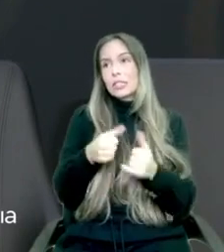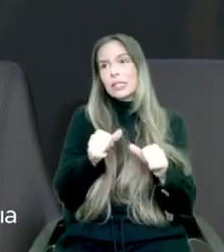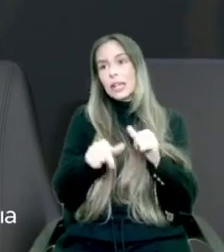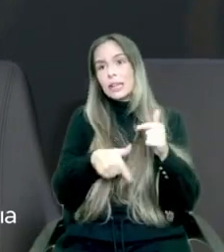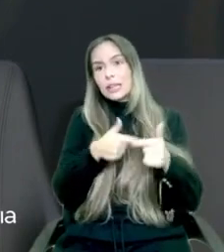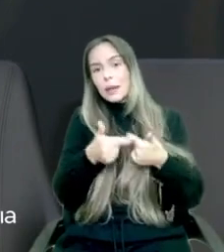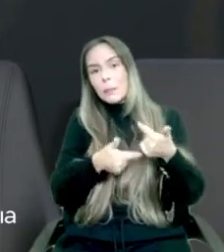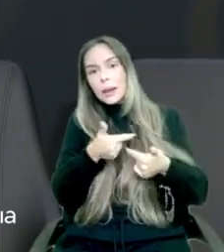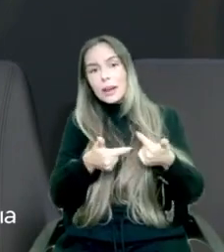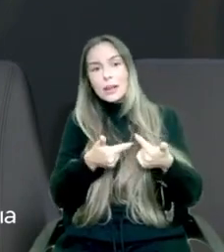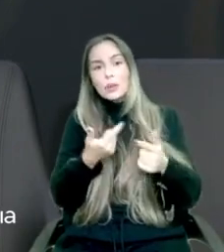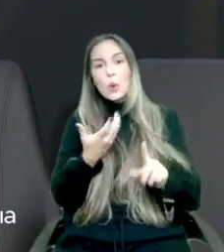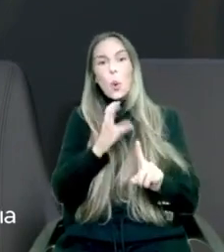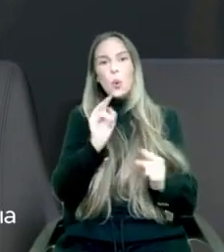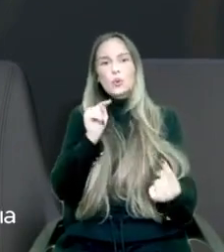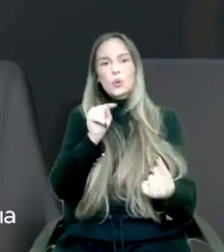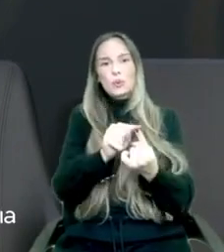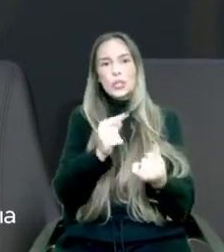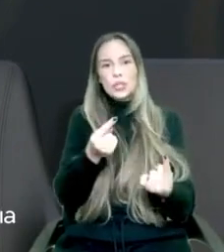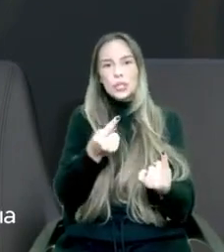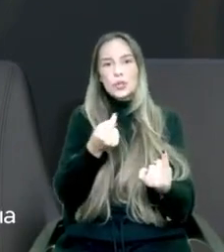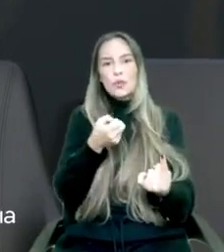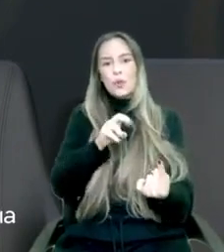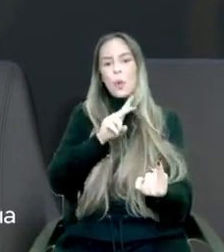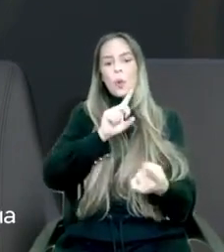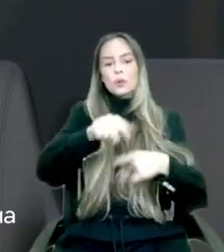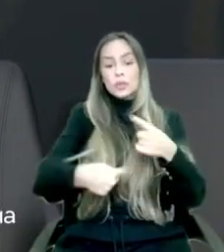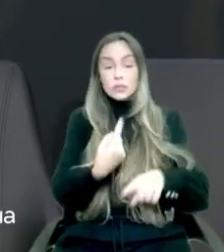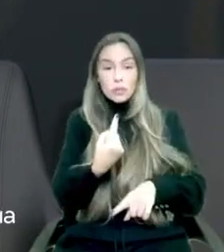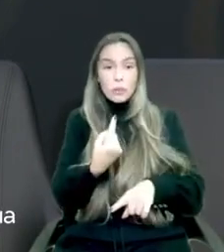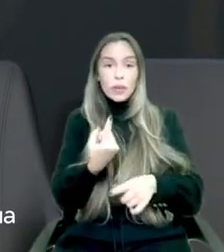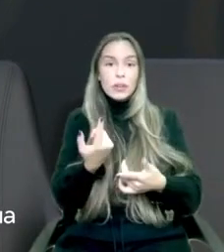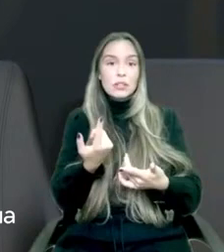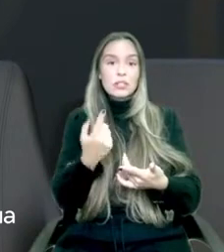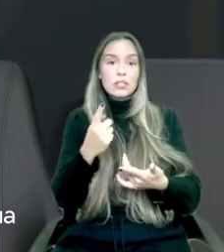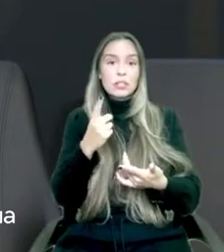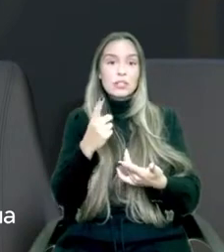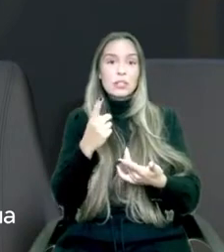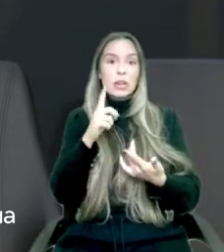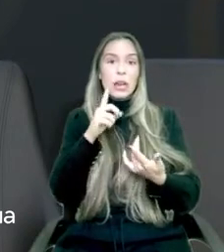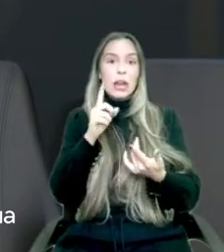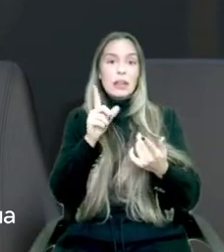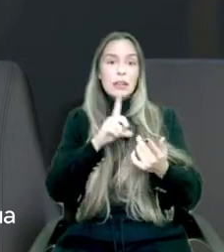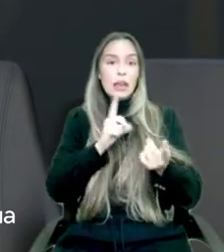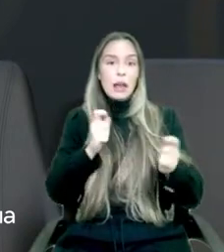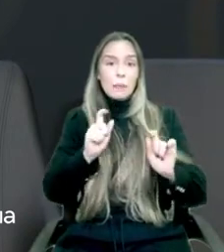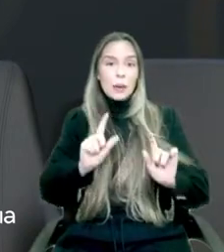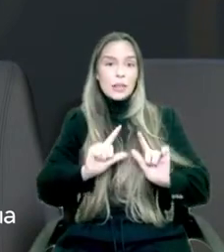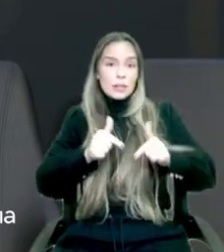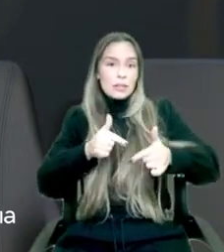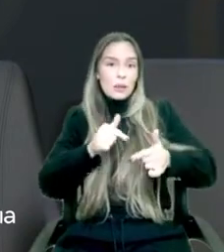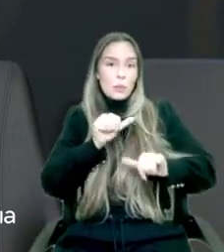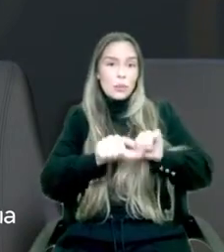objectives for transformation, that is being able to respond to change, AI is just an example of the change,